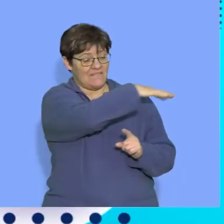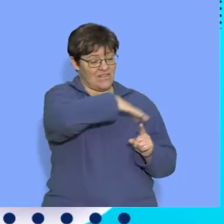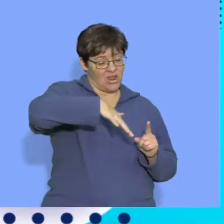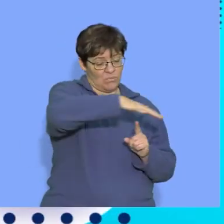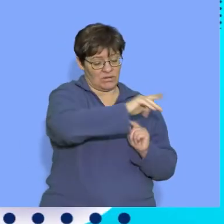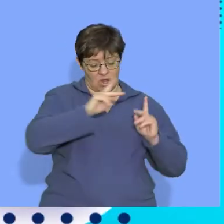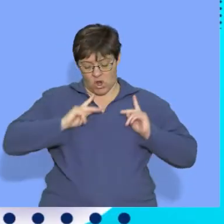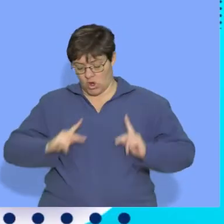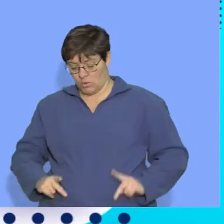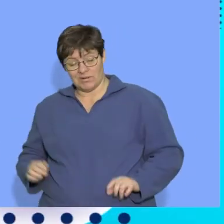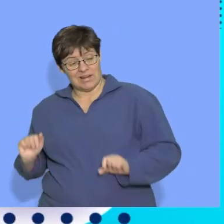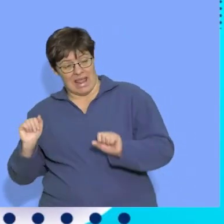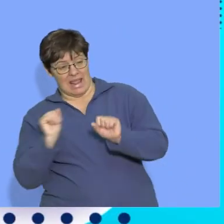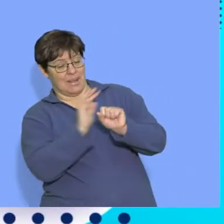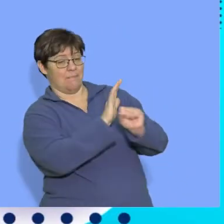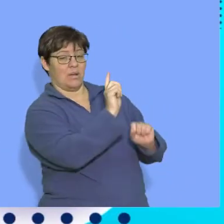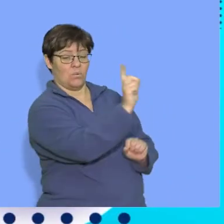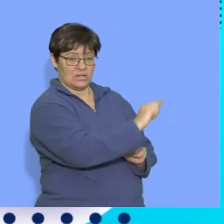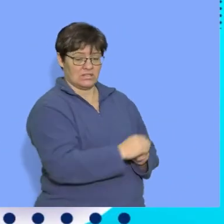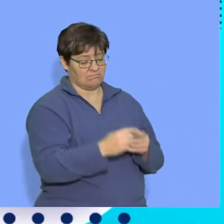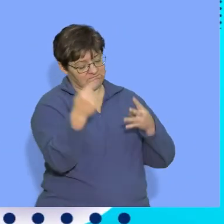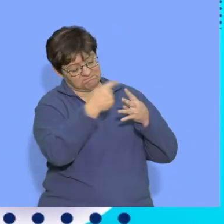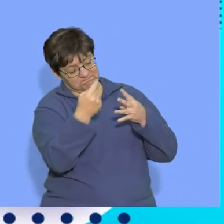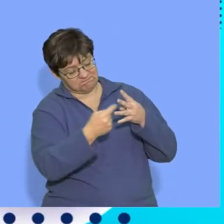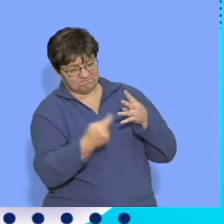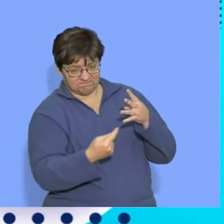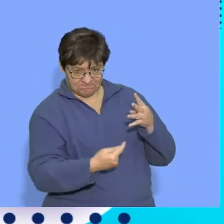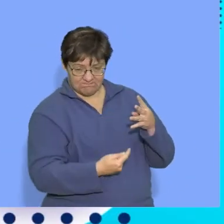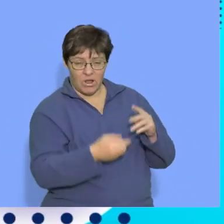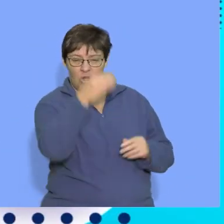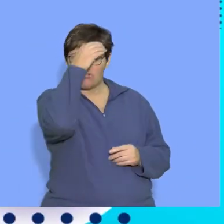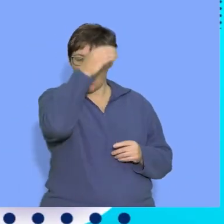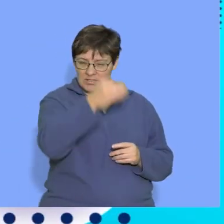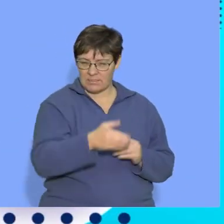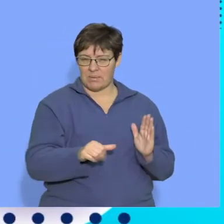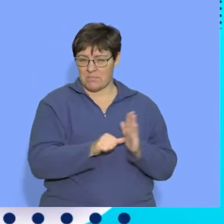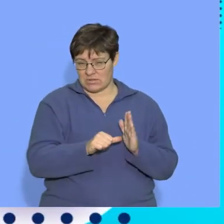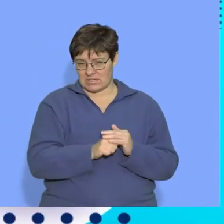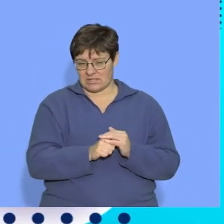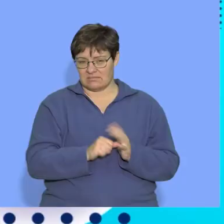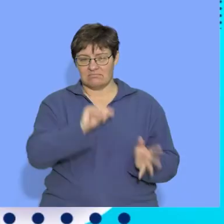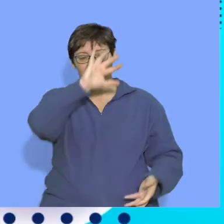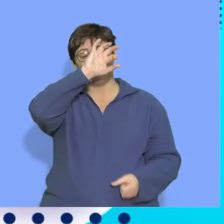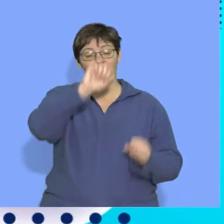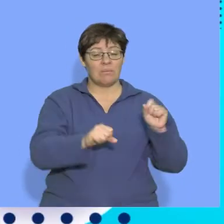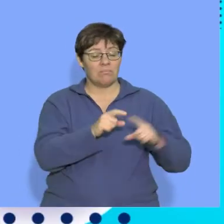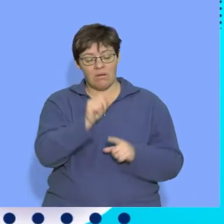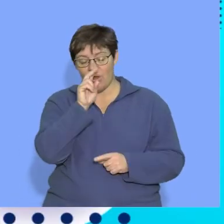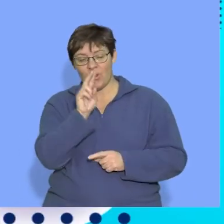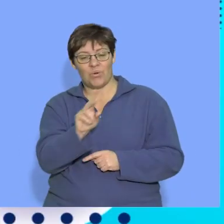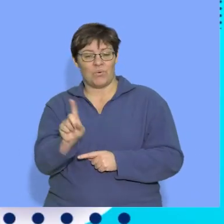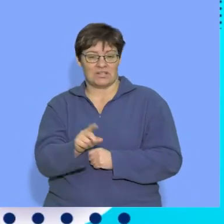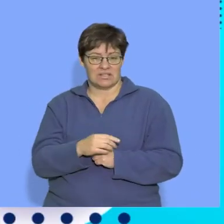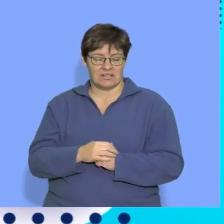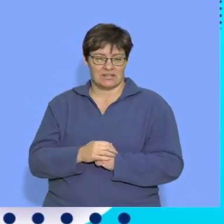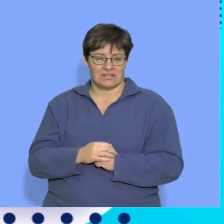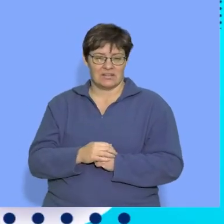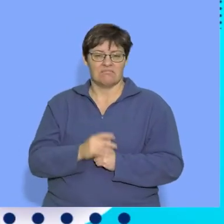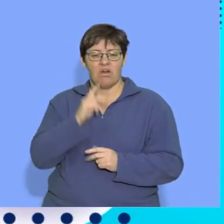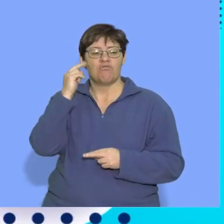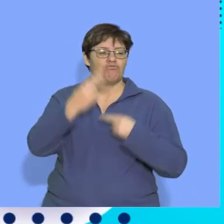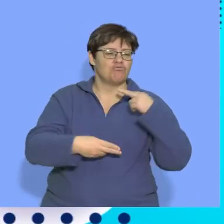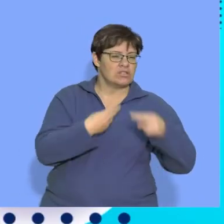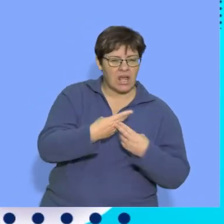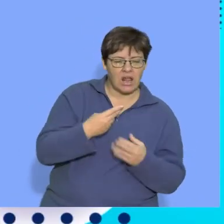at various different components and the core concepts. We kind of wrapped up this segment by looking at how to recycle and reduce